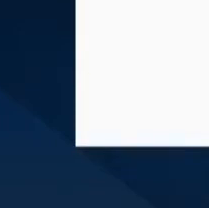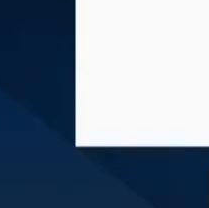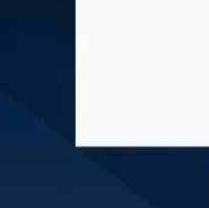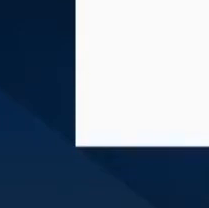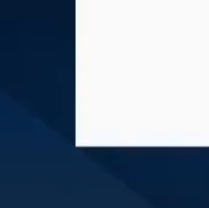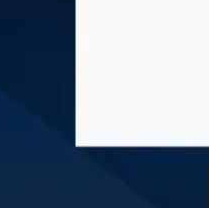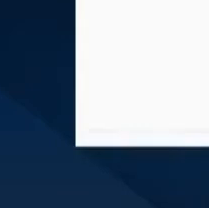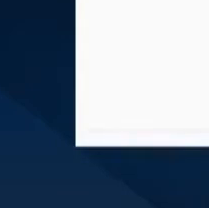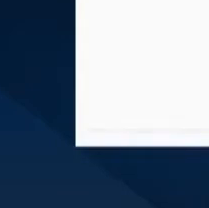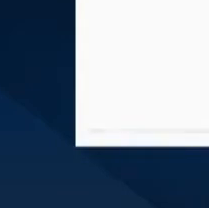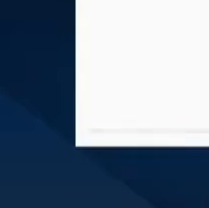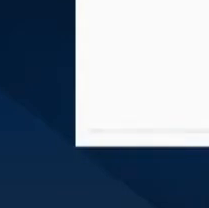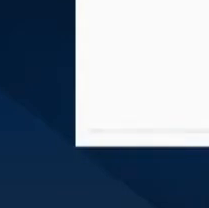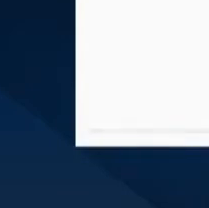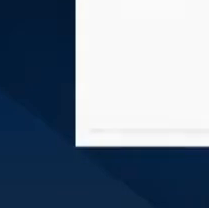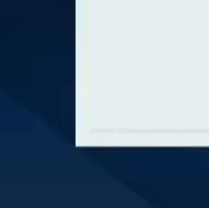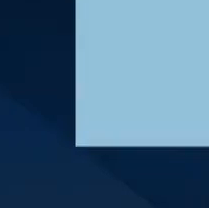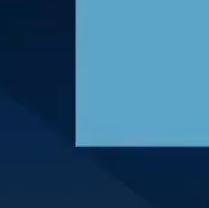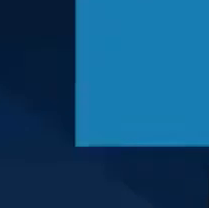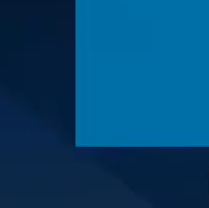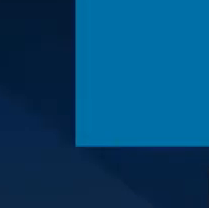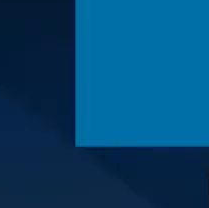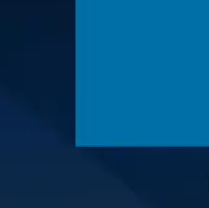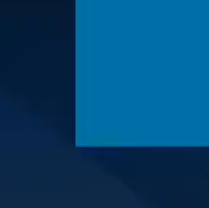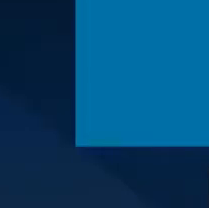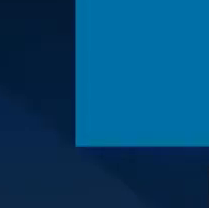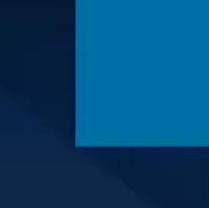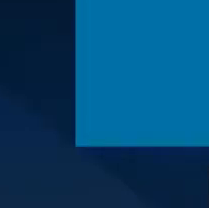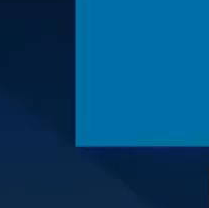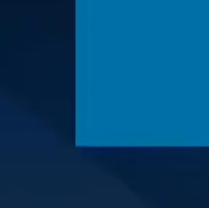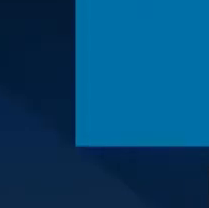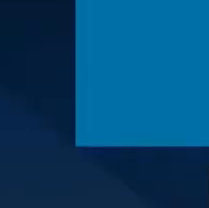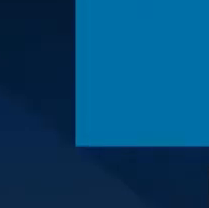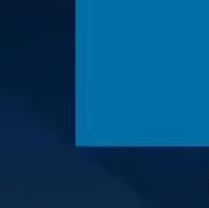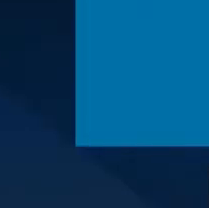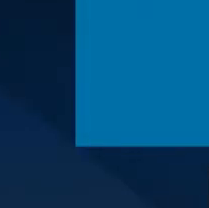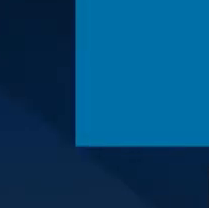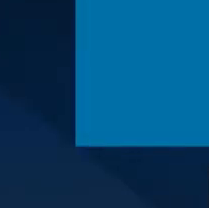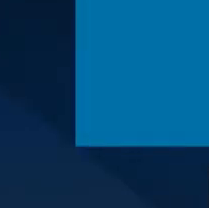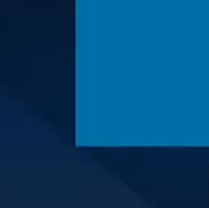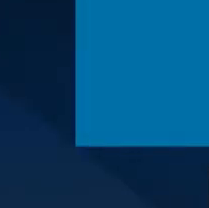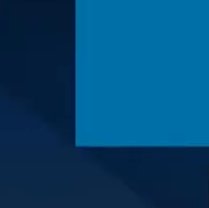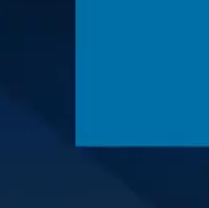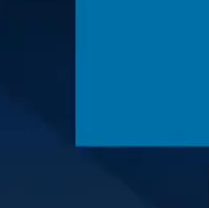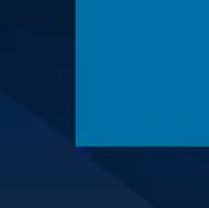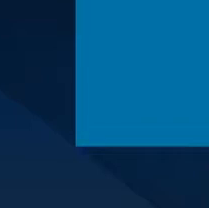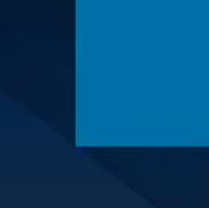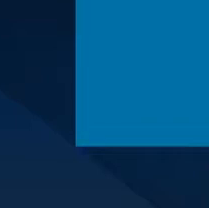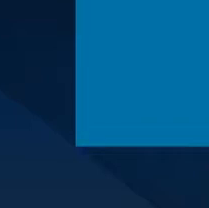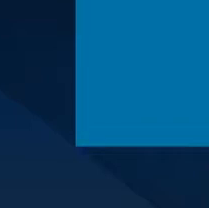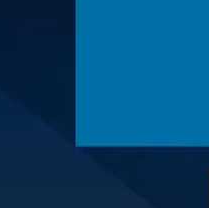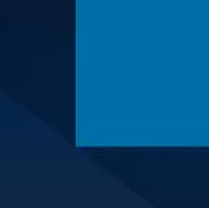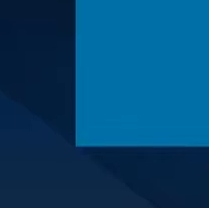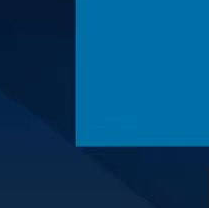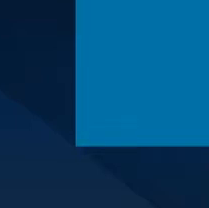move four of those children into at least one TASL level higher than when they started.